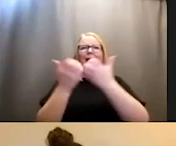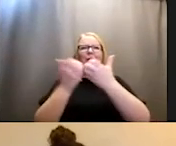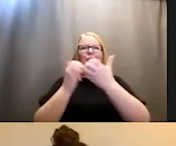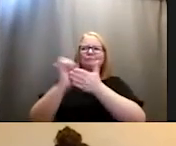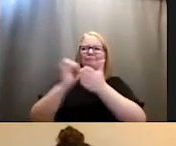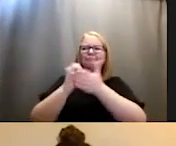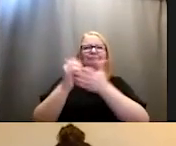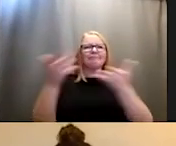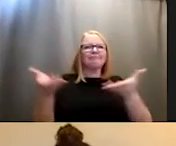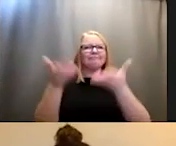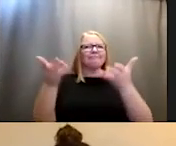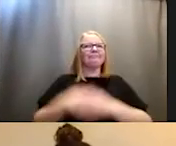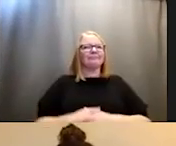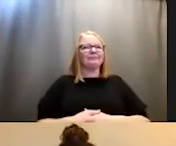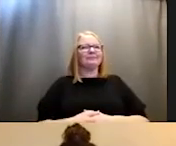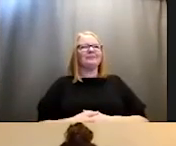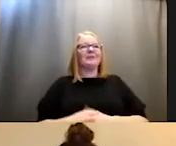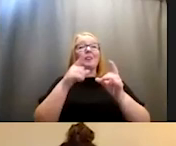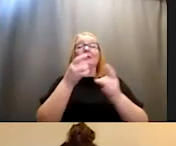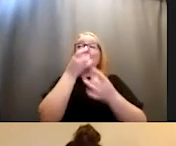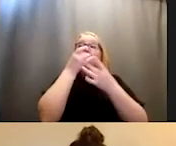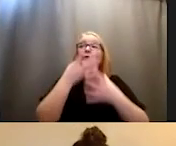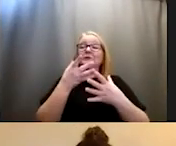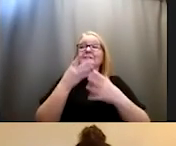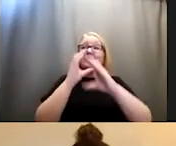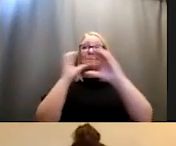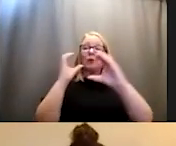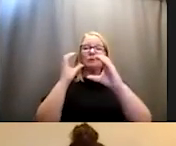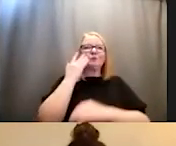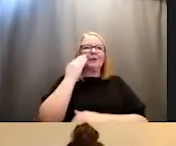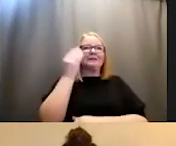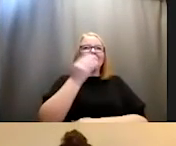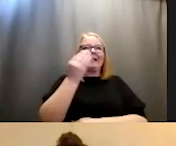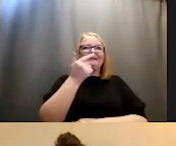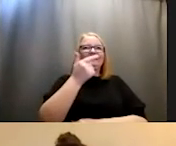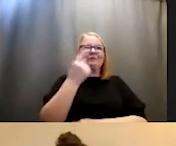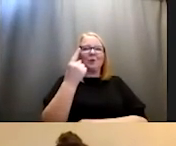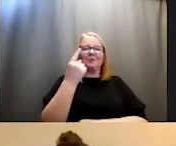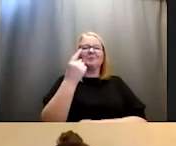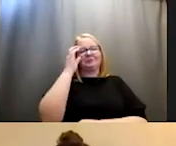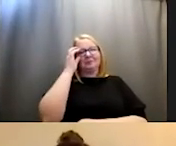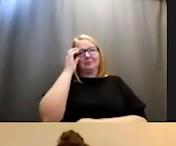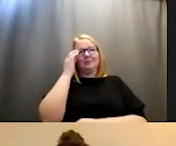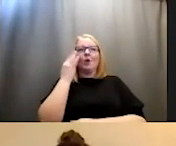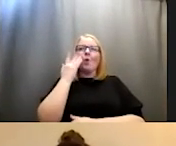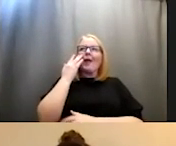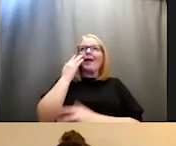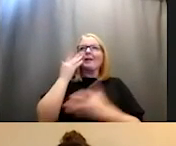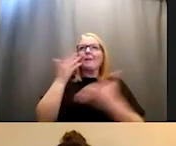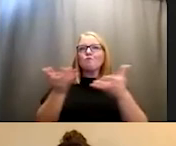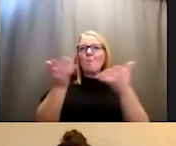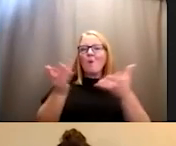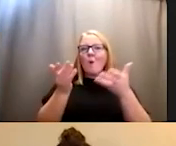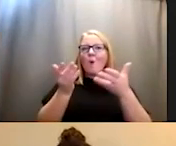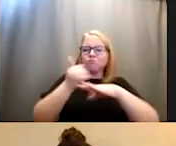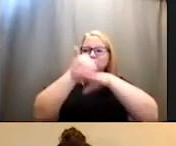The image on the right here is again the beauty bus from 1971. We got so excited when we were initially promoting and launching